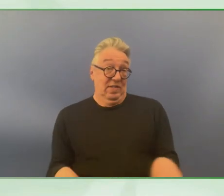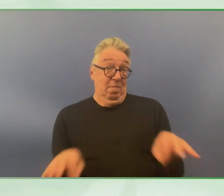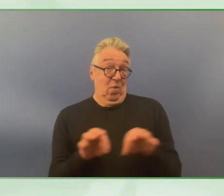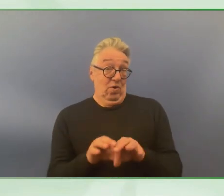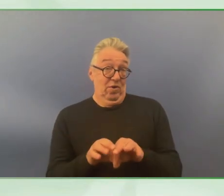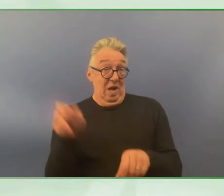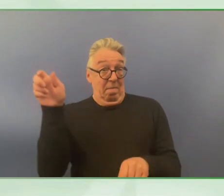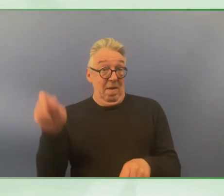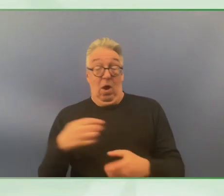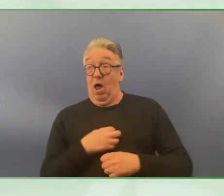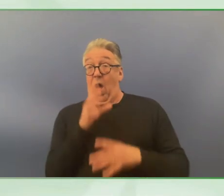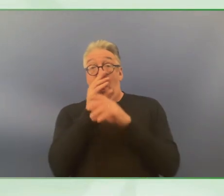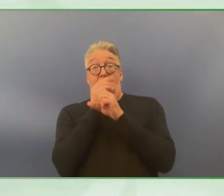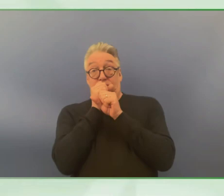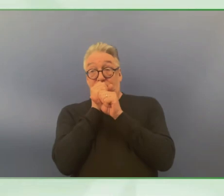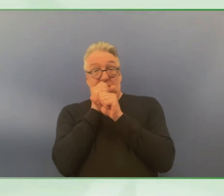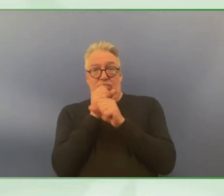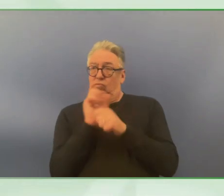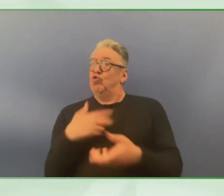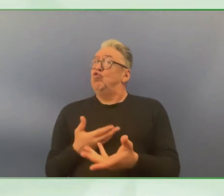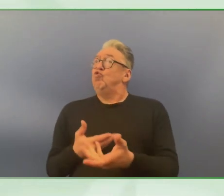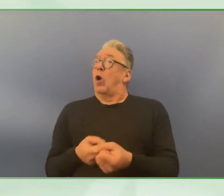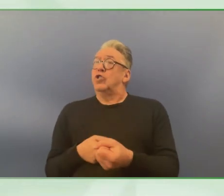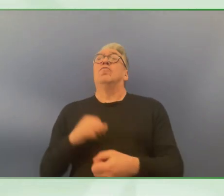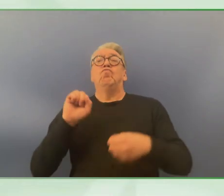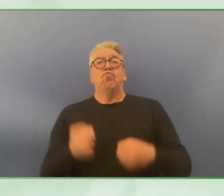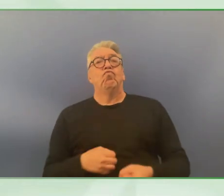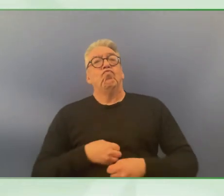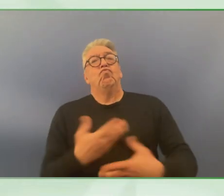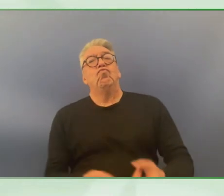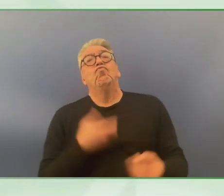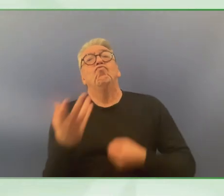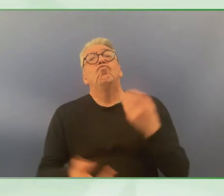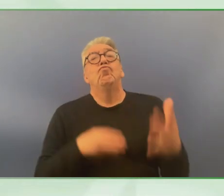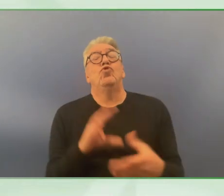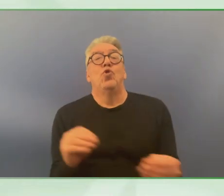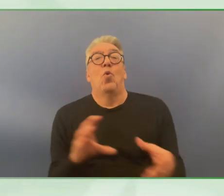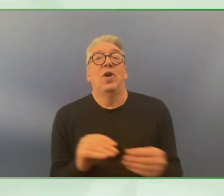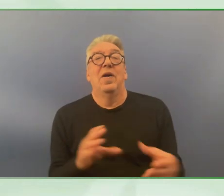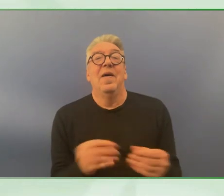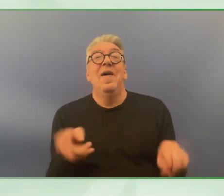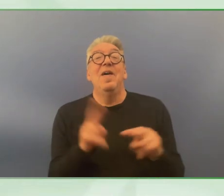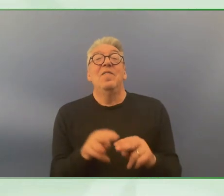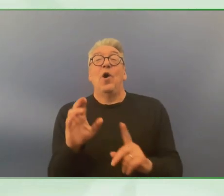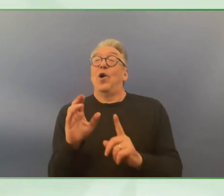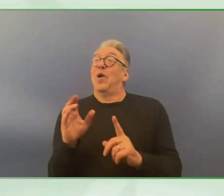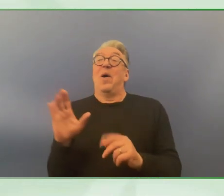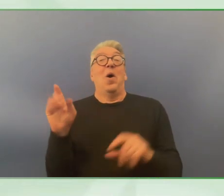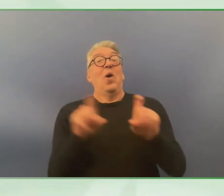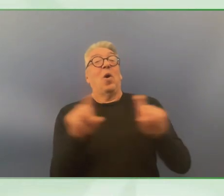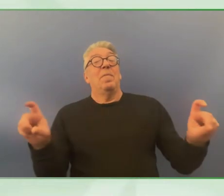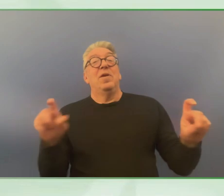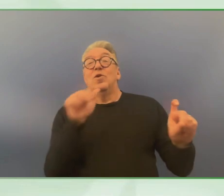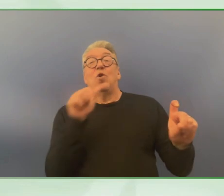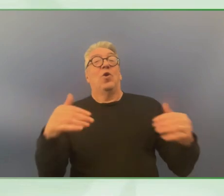and a culture of trust within an organization. Otherwise, typically, we don't see much people willing to come forward and share their stories.